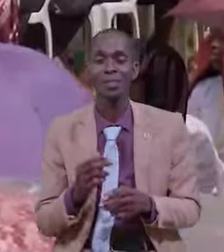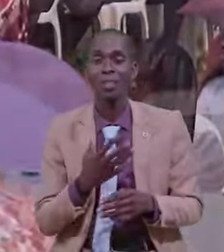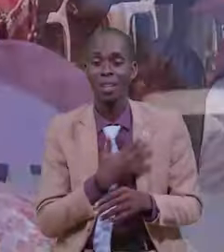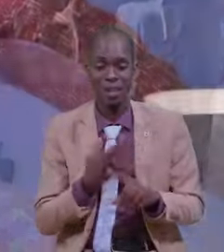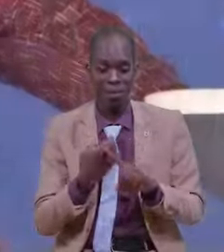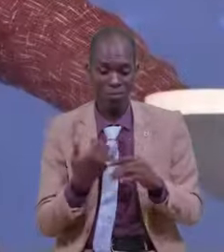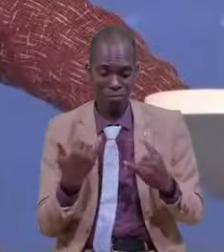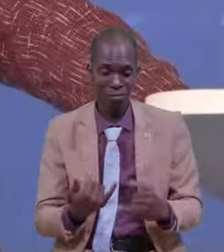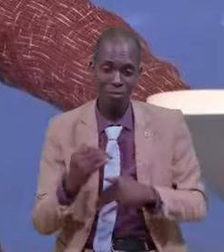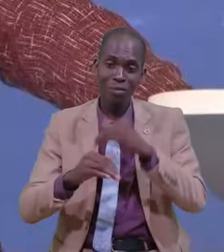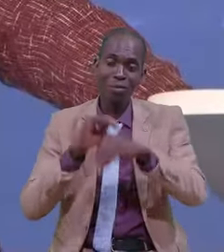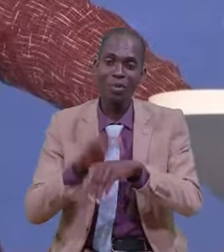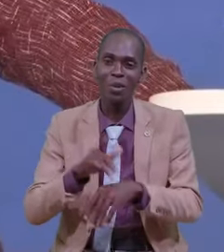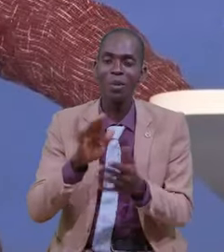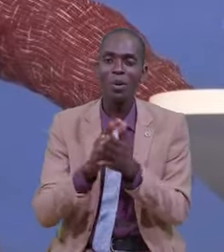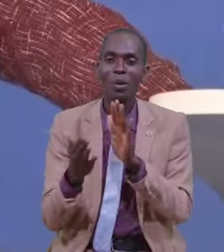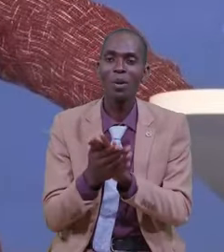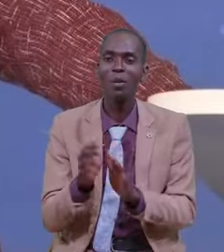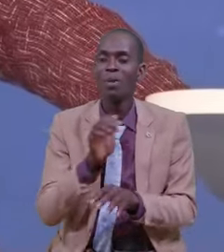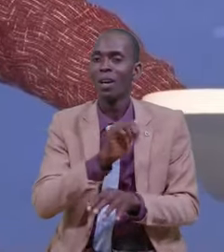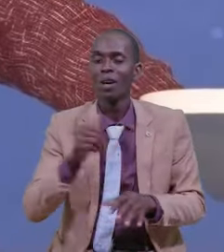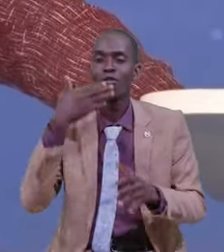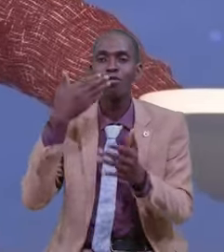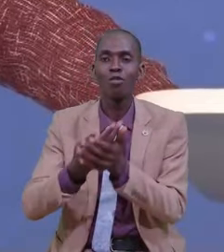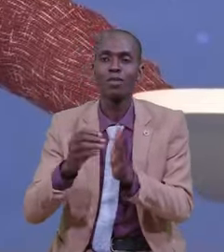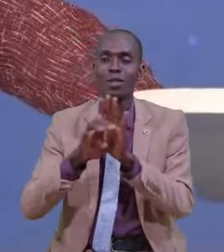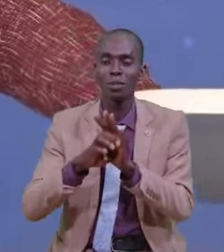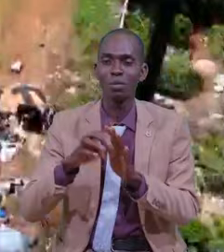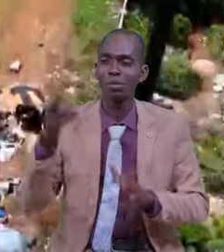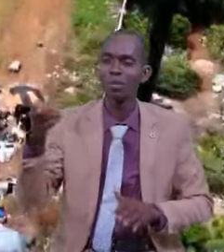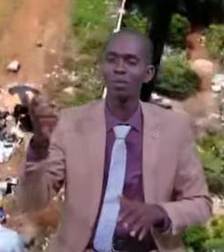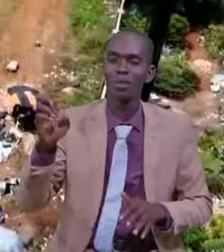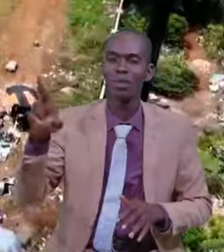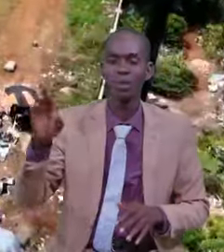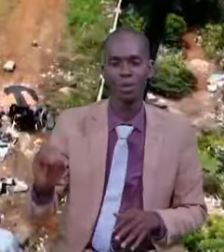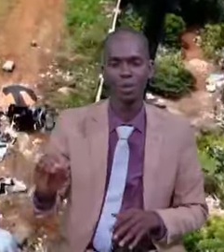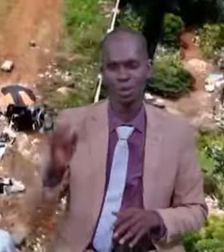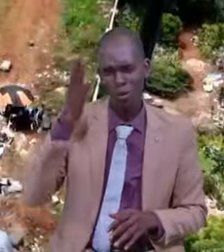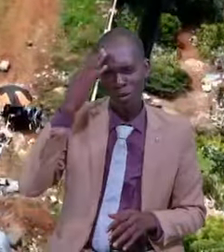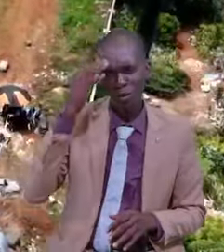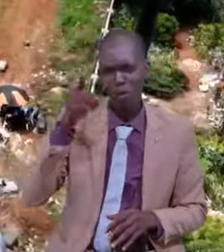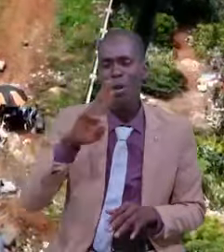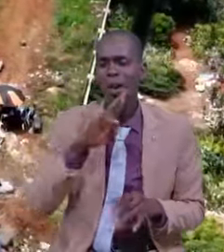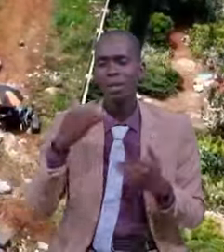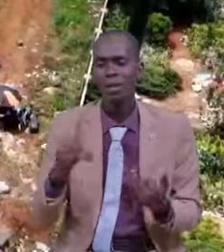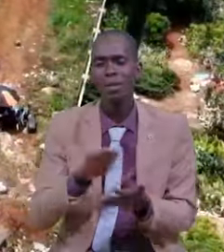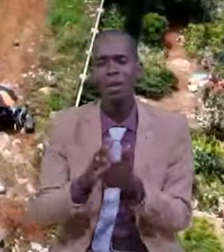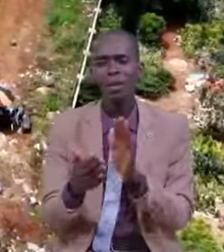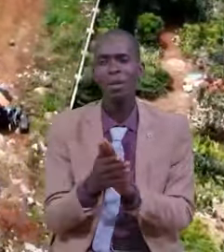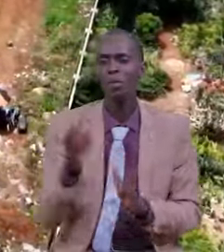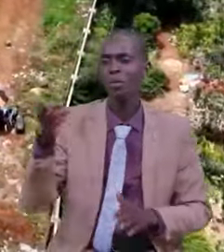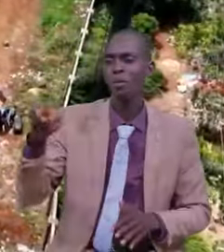today, a hero. What do you say there? A hero. The